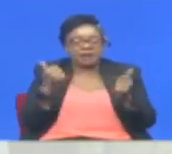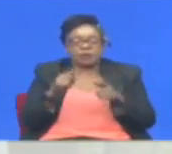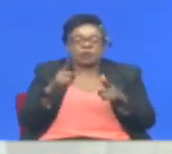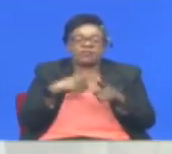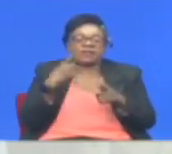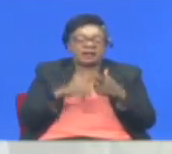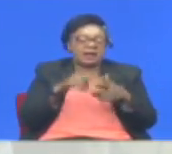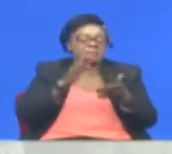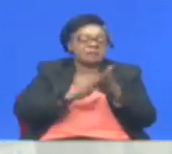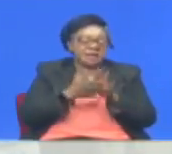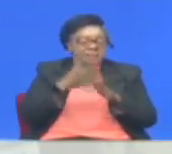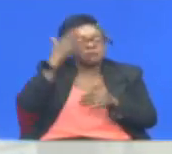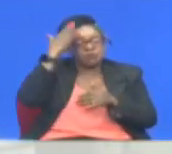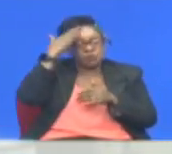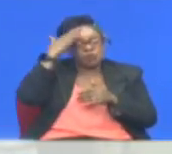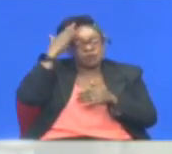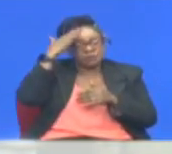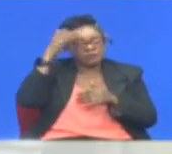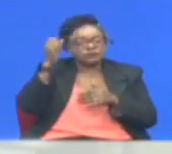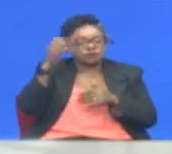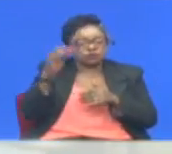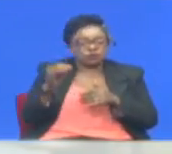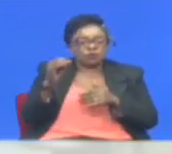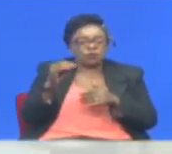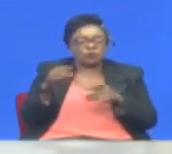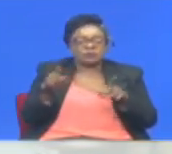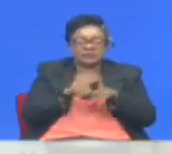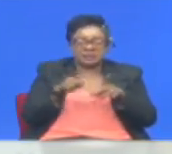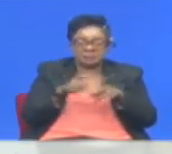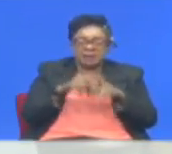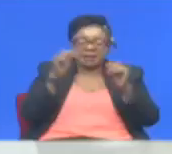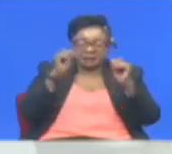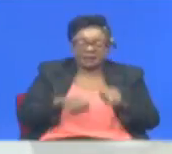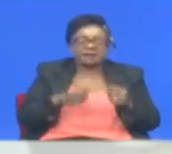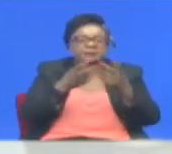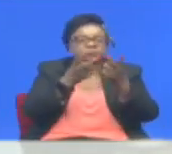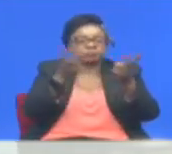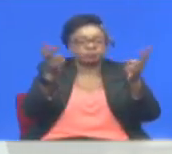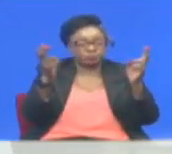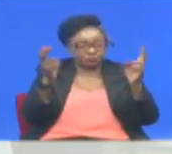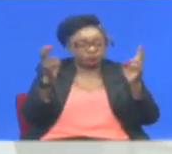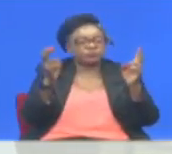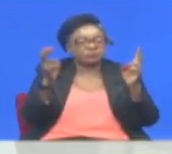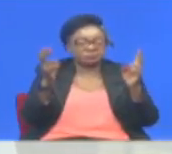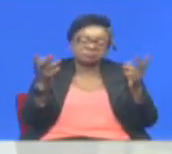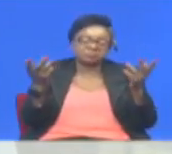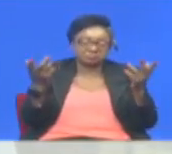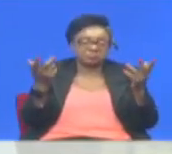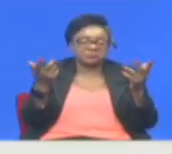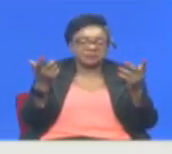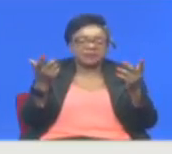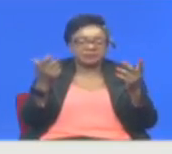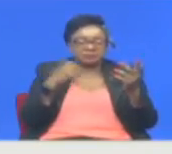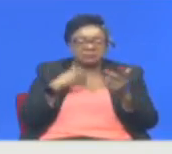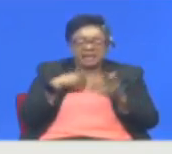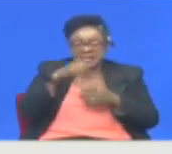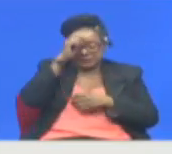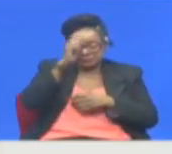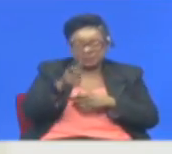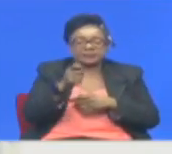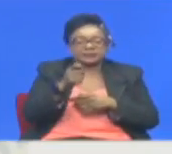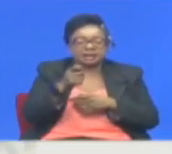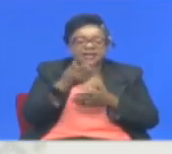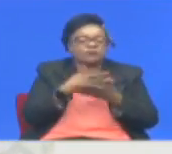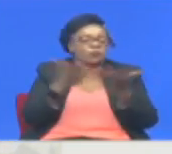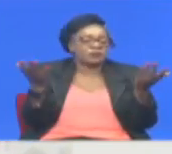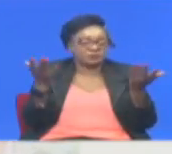to it and I also get on a podium after some races and yeah, I fell in love with skiing. The snow leopard,